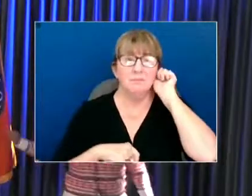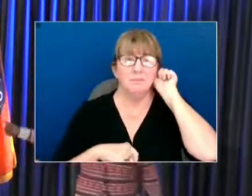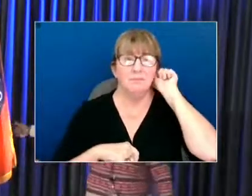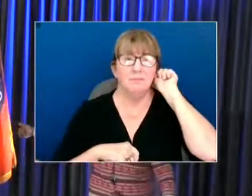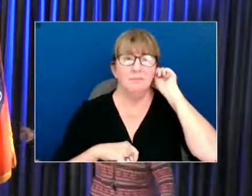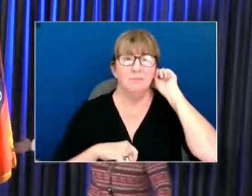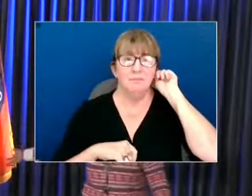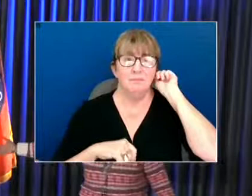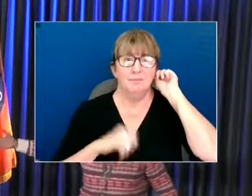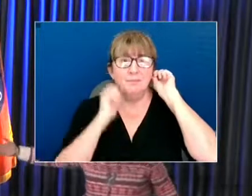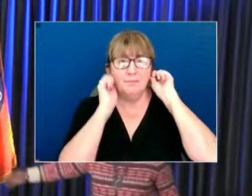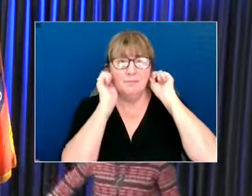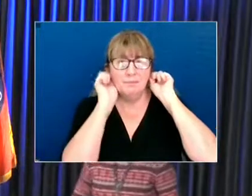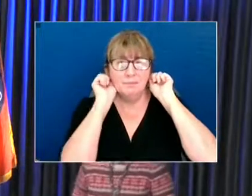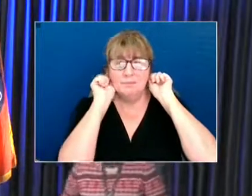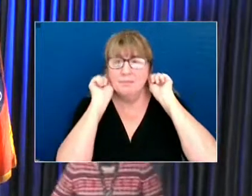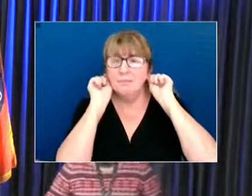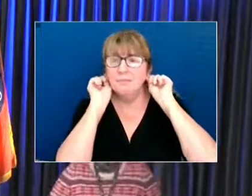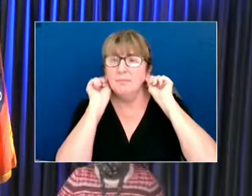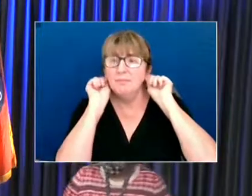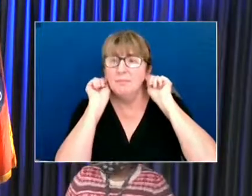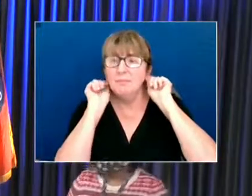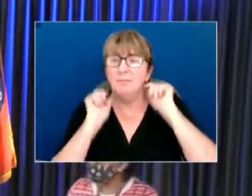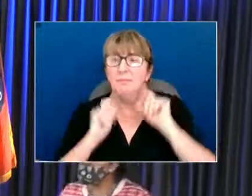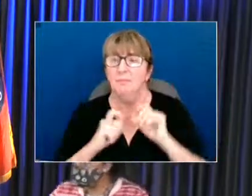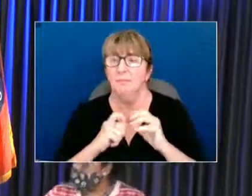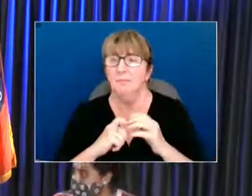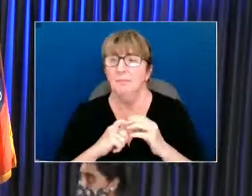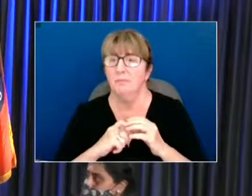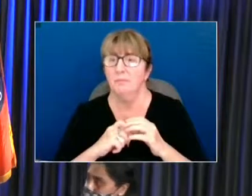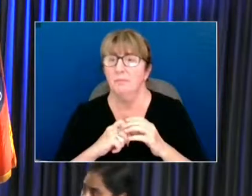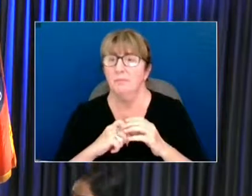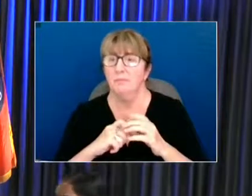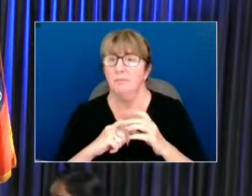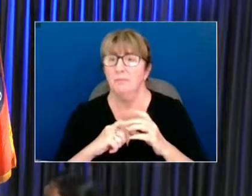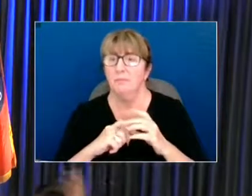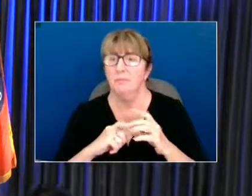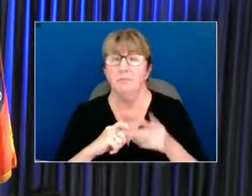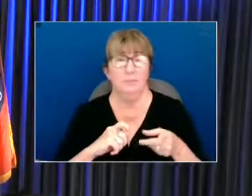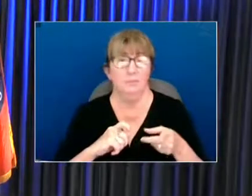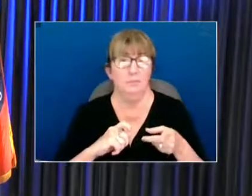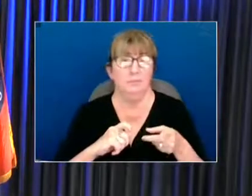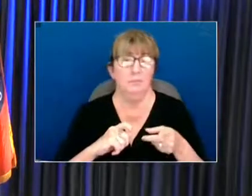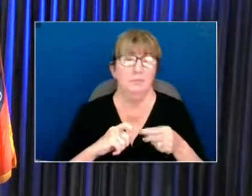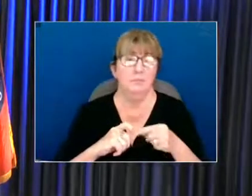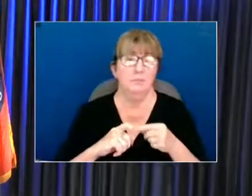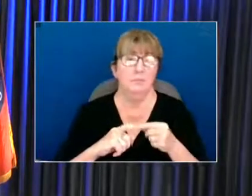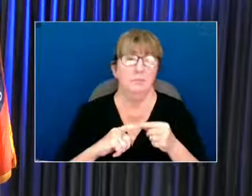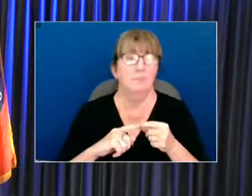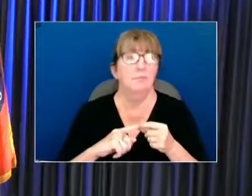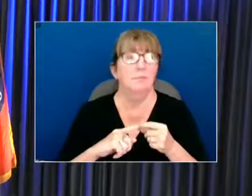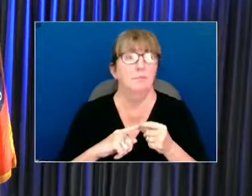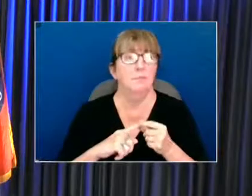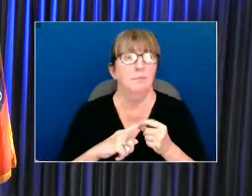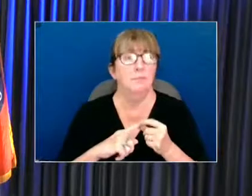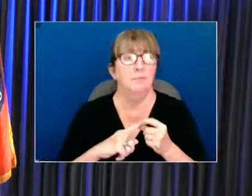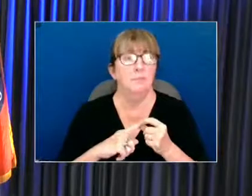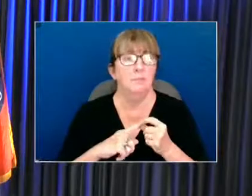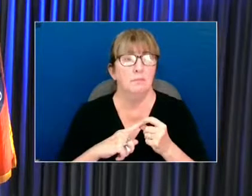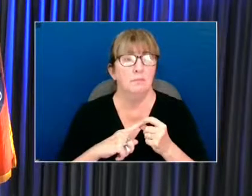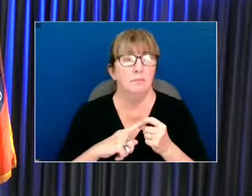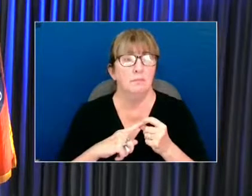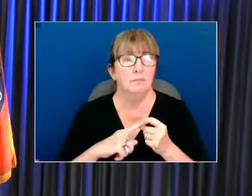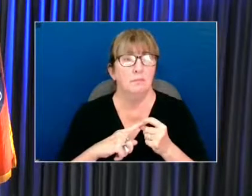Yeah, this one looks great, like. Looks good. Looks good. The ugliest flag. Will you stand there for 1 second? Sure. So you now have shot number